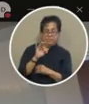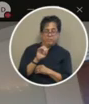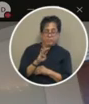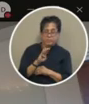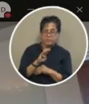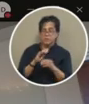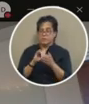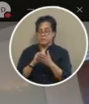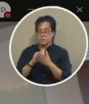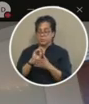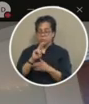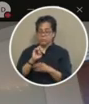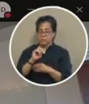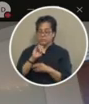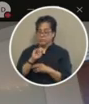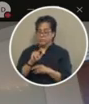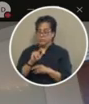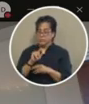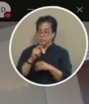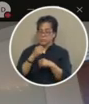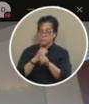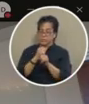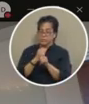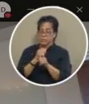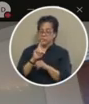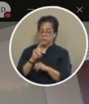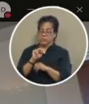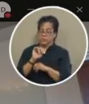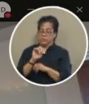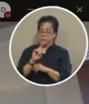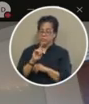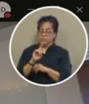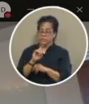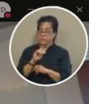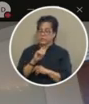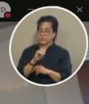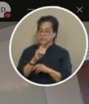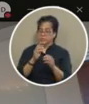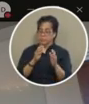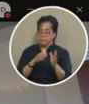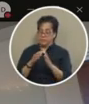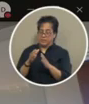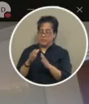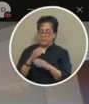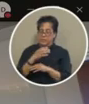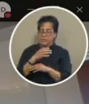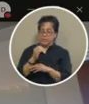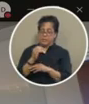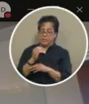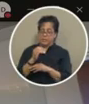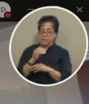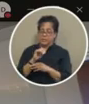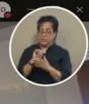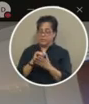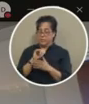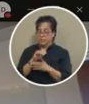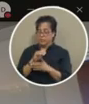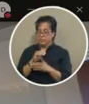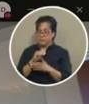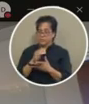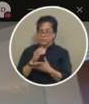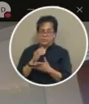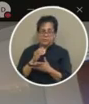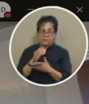And this is to repeal the creation of the Unified Services Pay Plan and to add back in the professional and general services pay